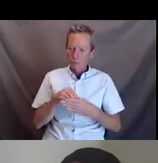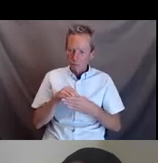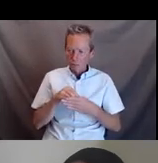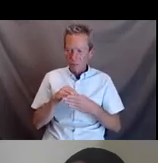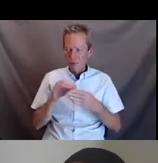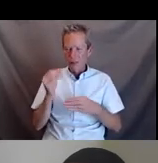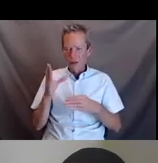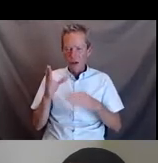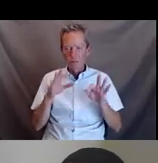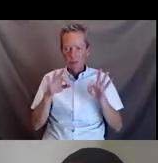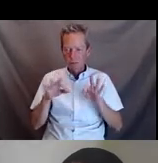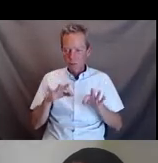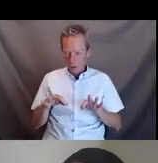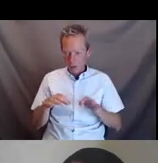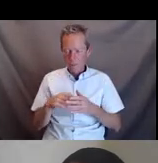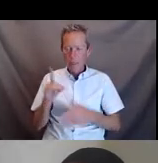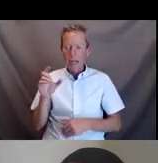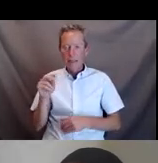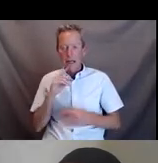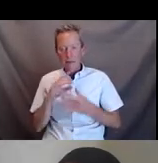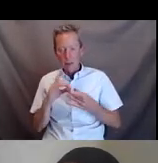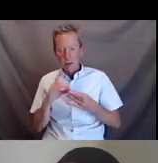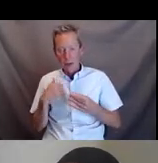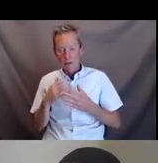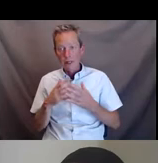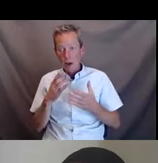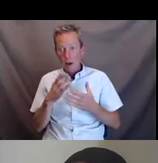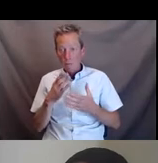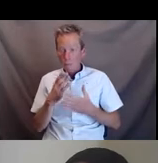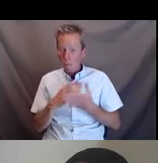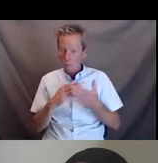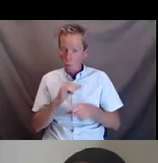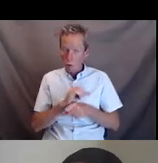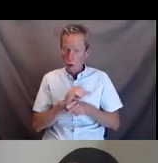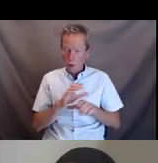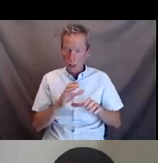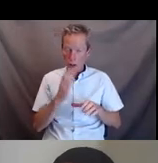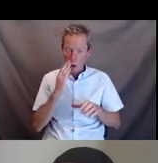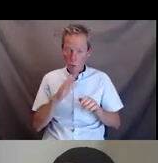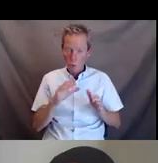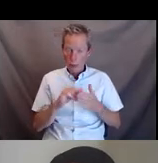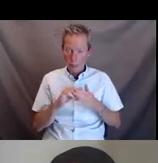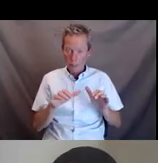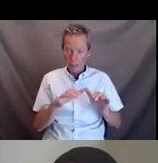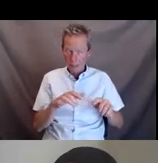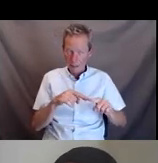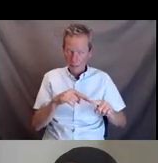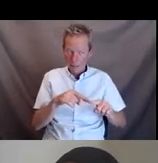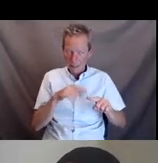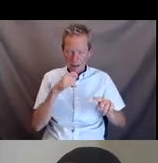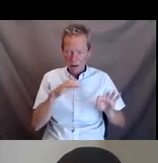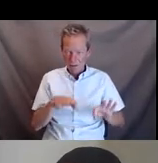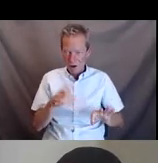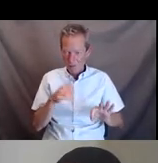descriptions? As Dan mentioned, we have some work that we know is being done in an institution that maybe isn't accounted for